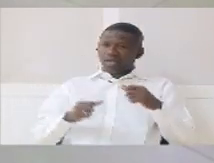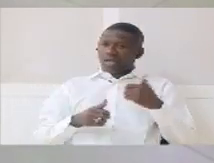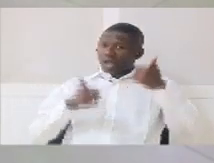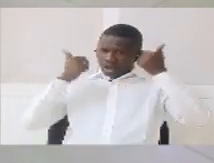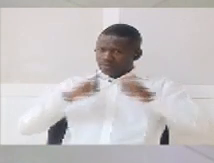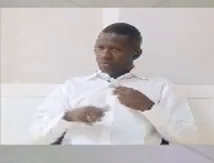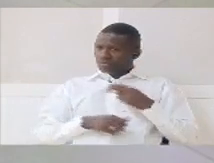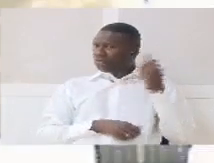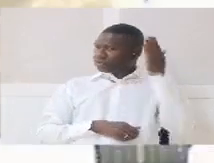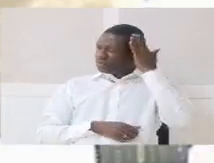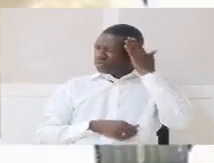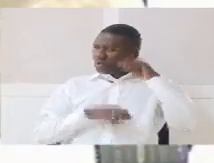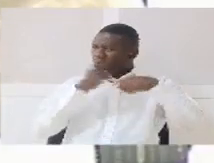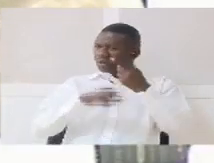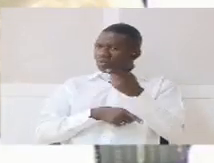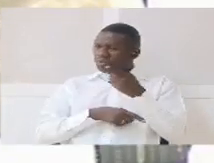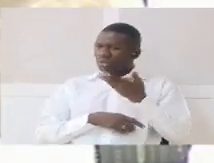kakele numbang.